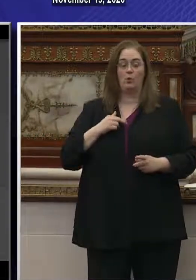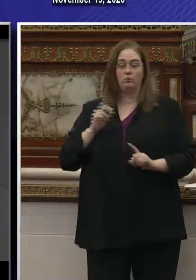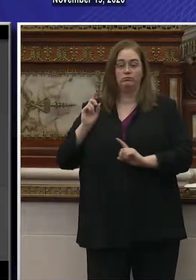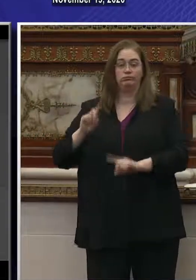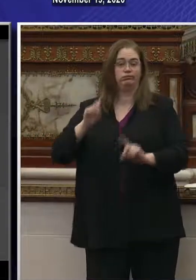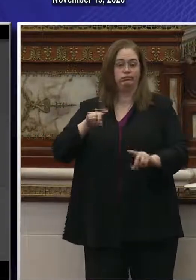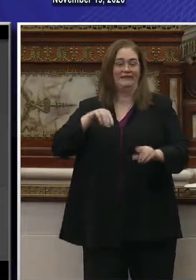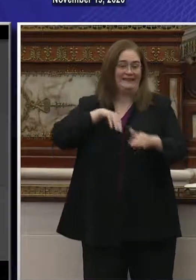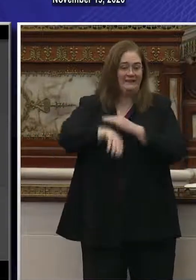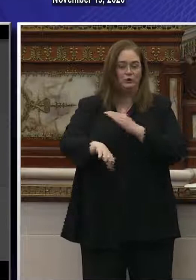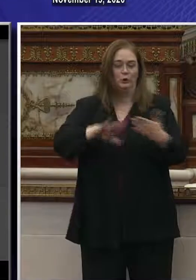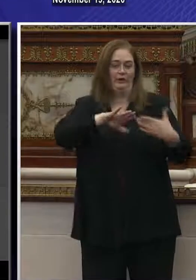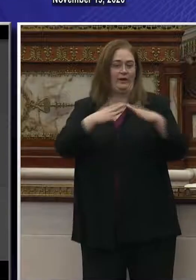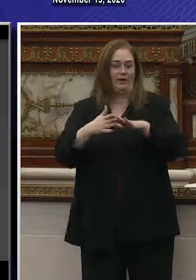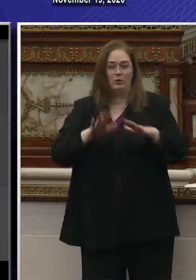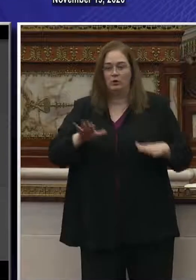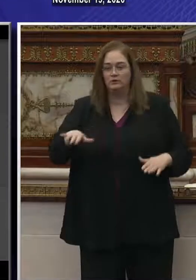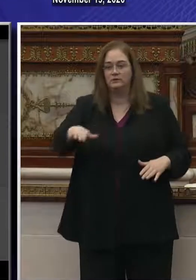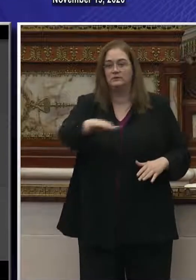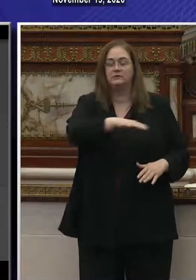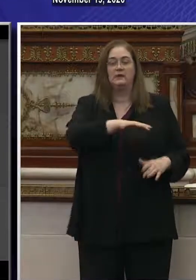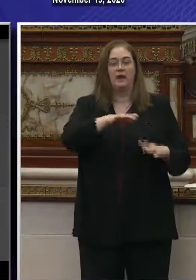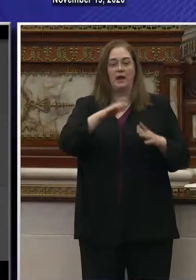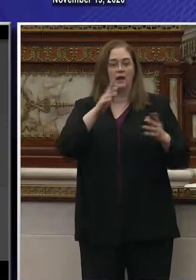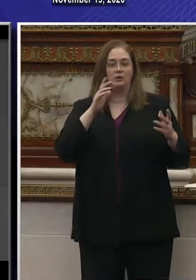neighborhoods to go and to